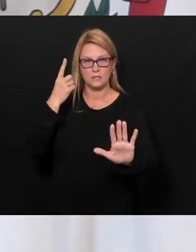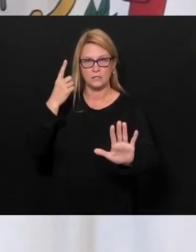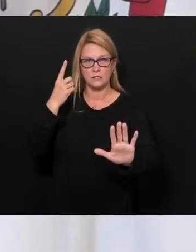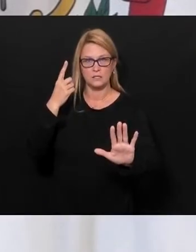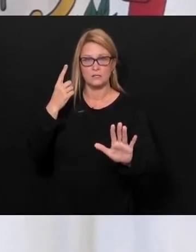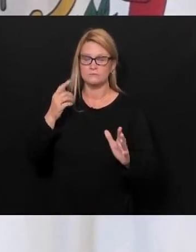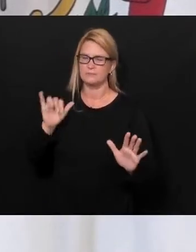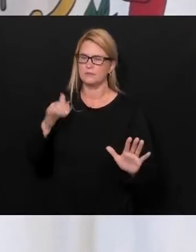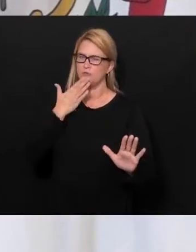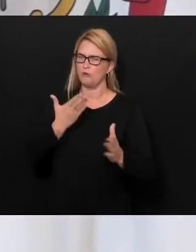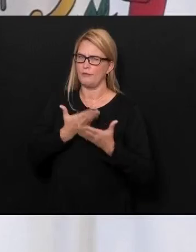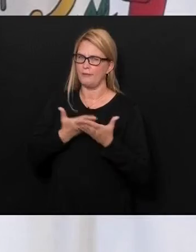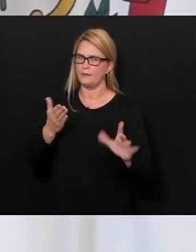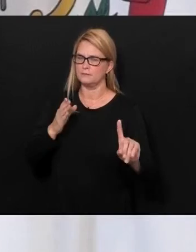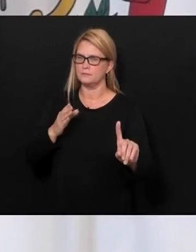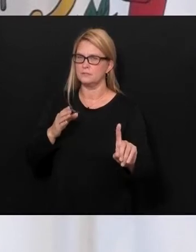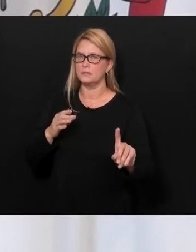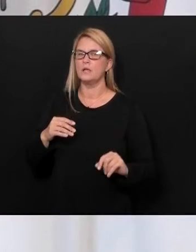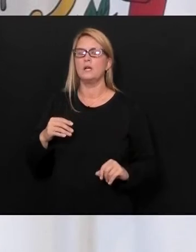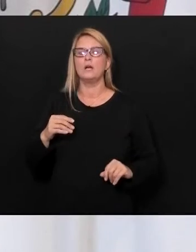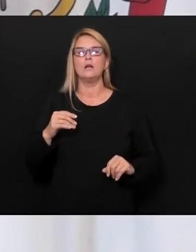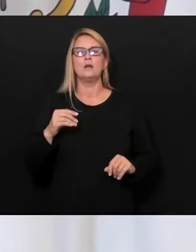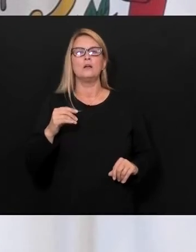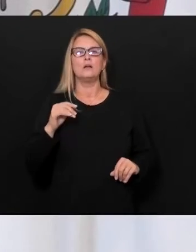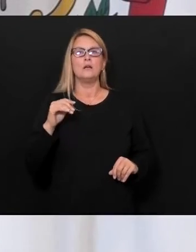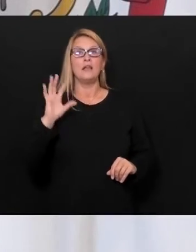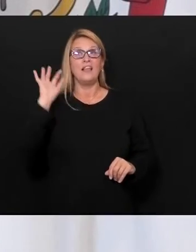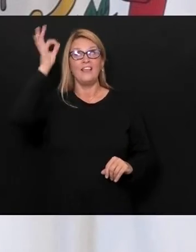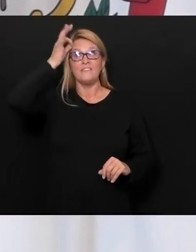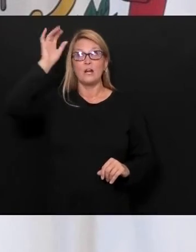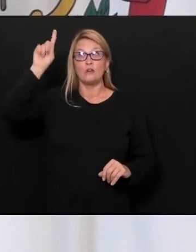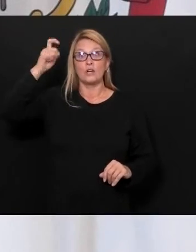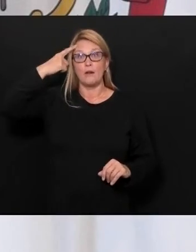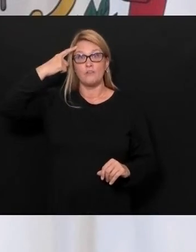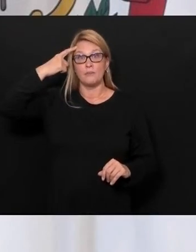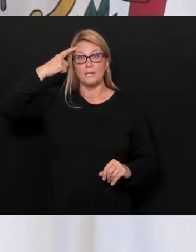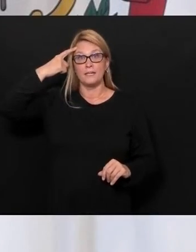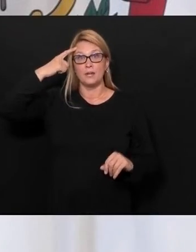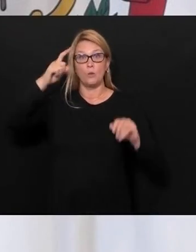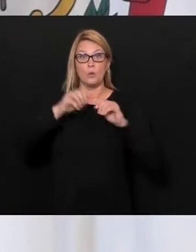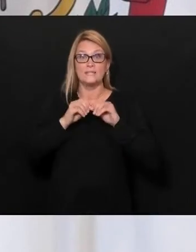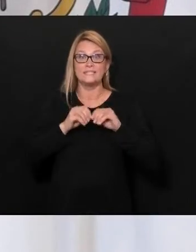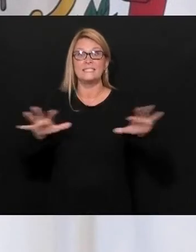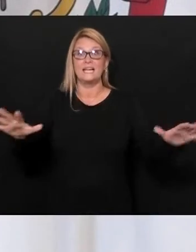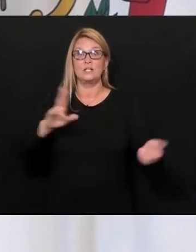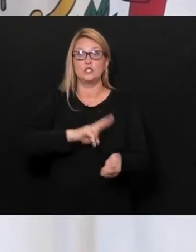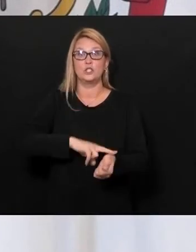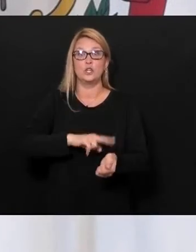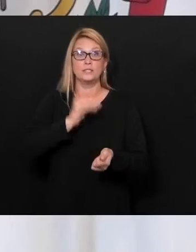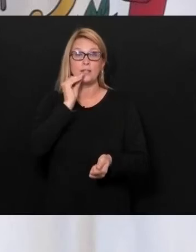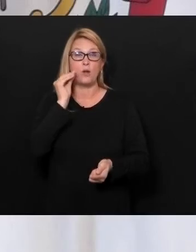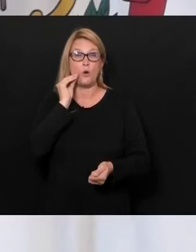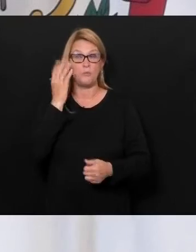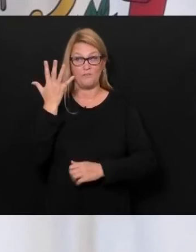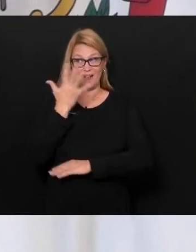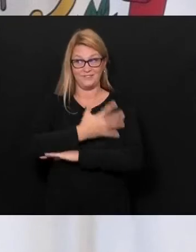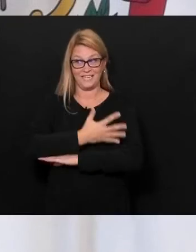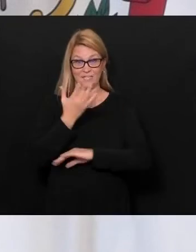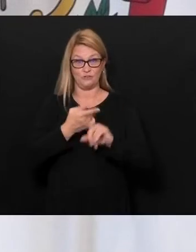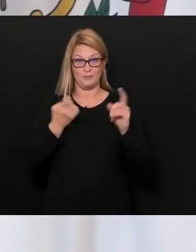good stuff. You know, the federal government is going to get this out to our nursing homes in 5 days from